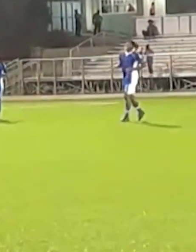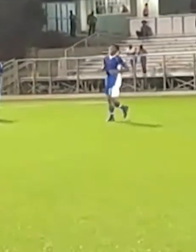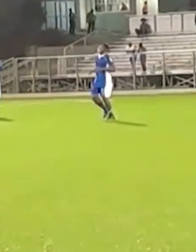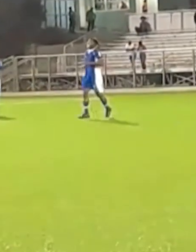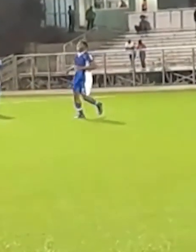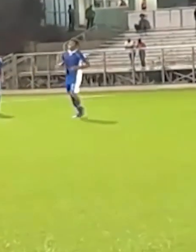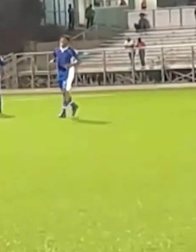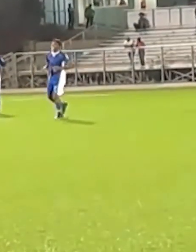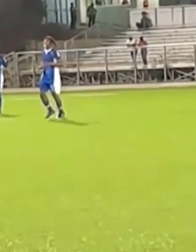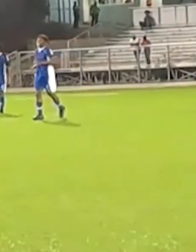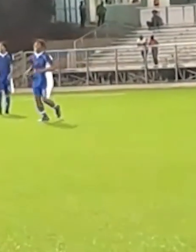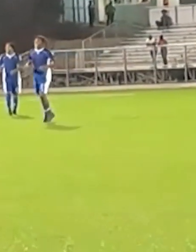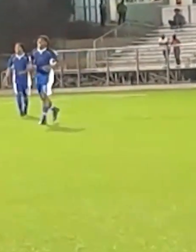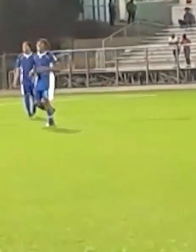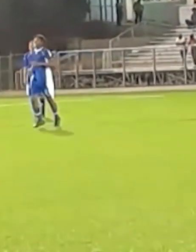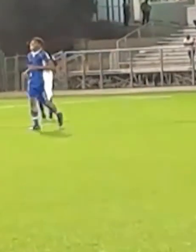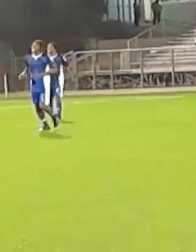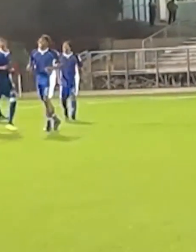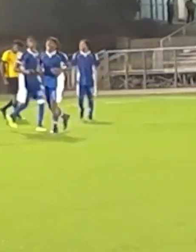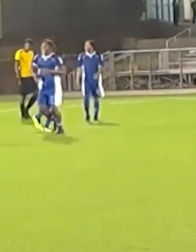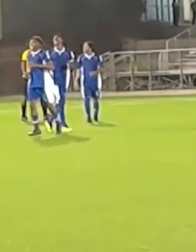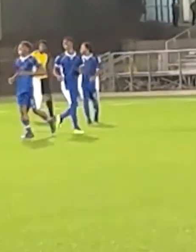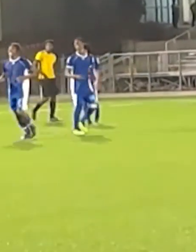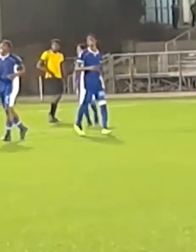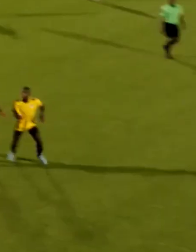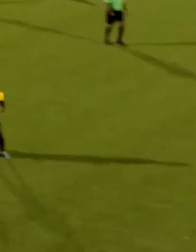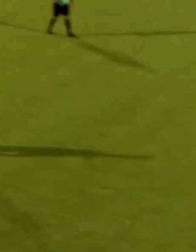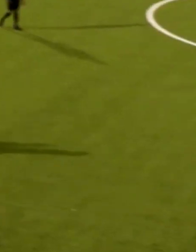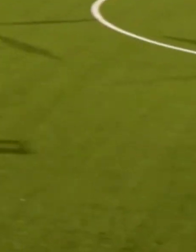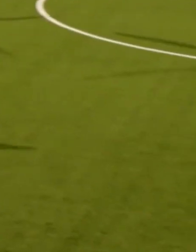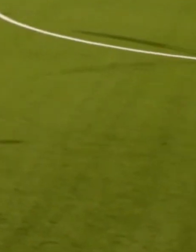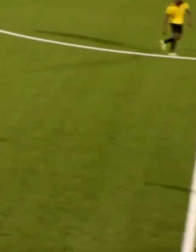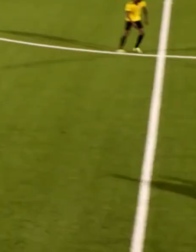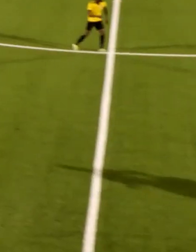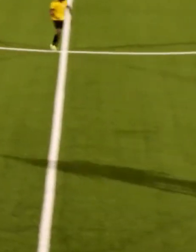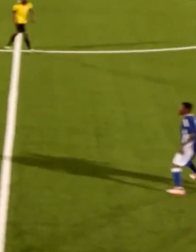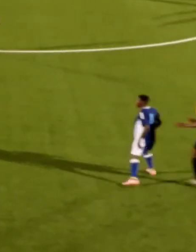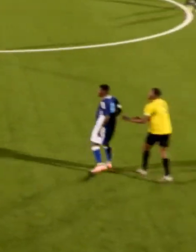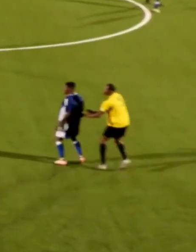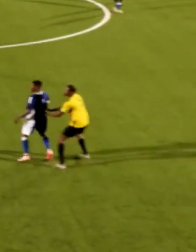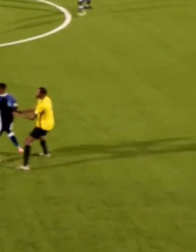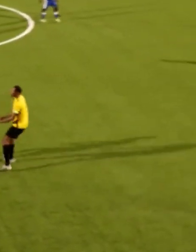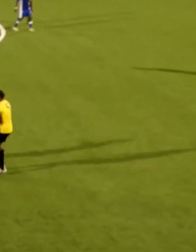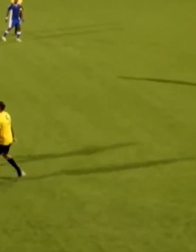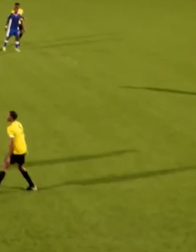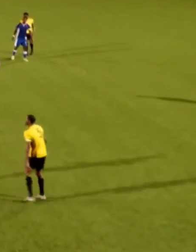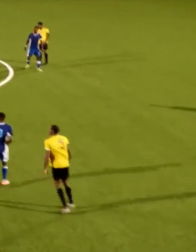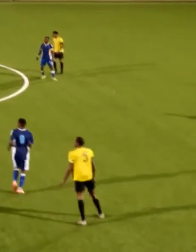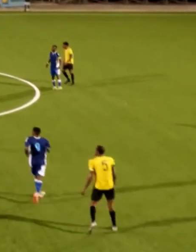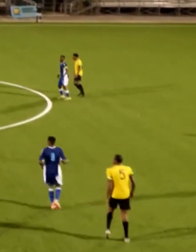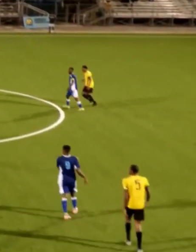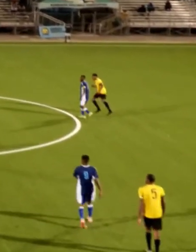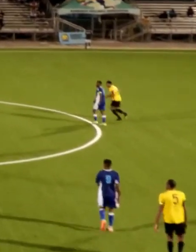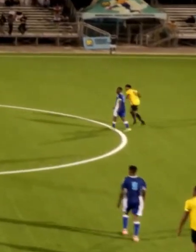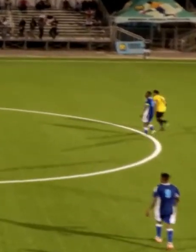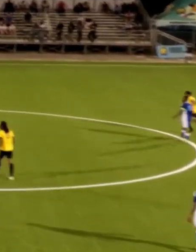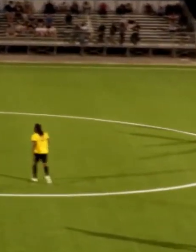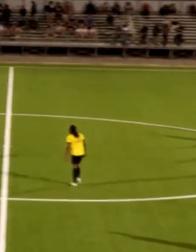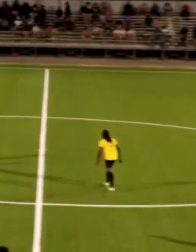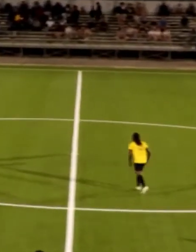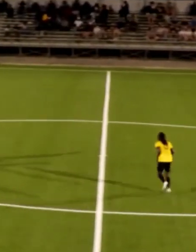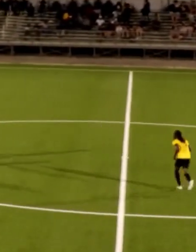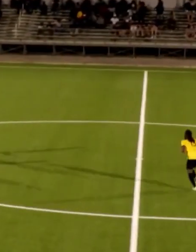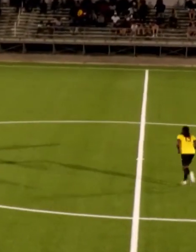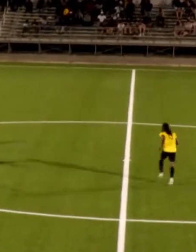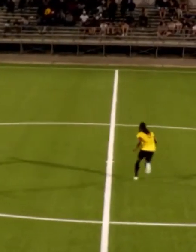at the break. Second half business, switch of ends. This left a lot of question marks about the Dames' defense. How